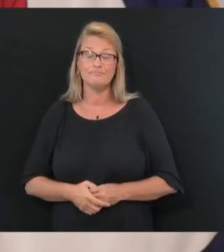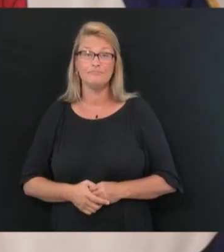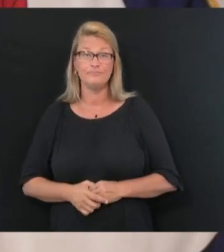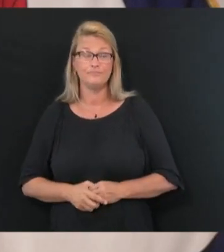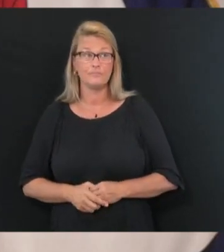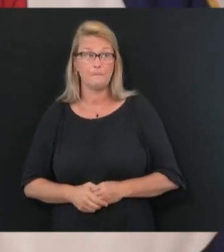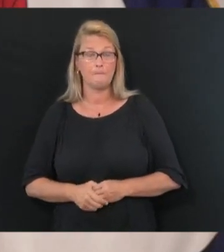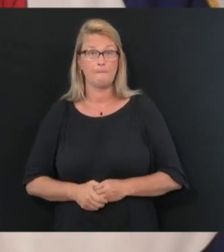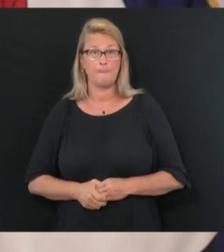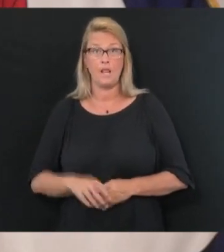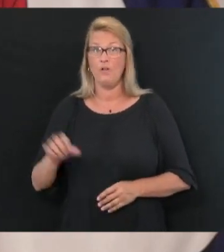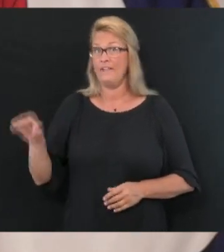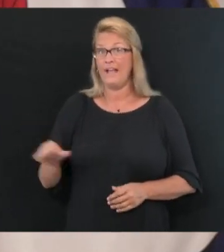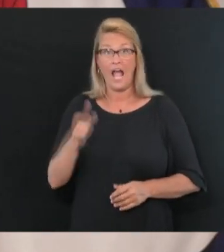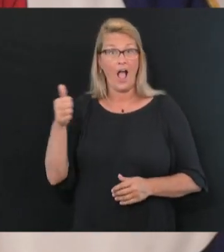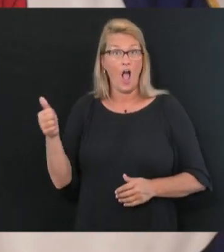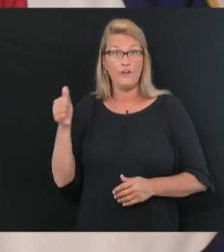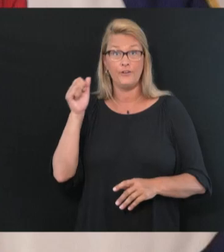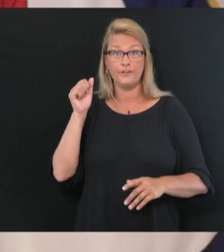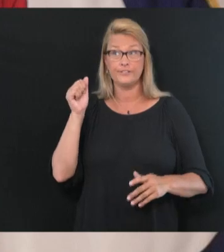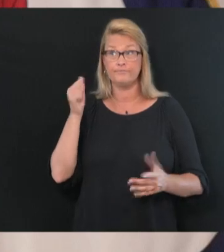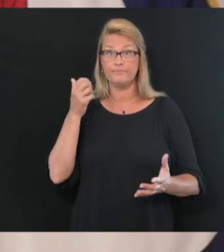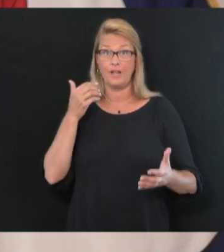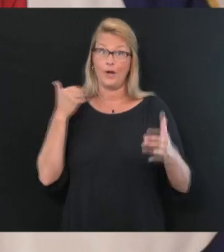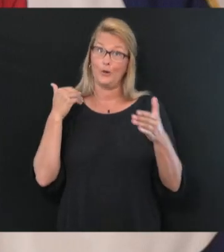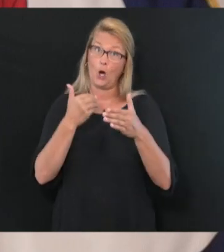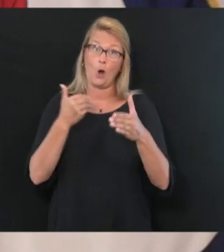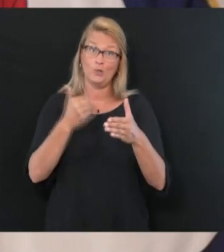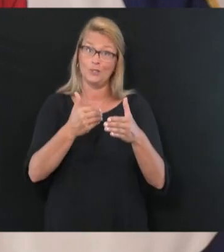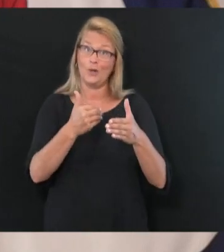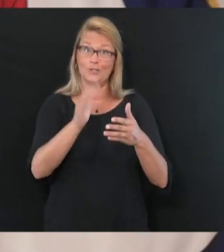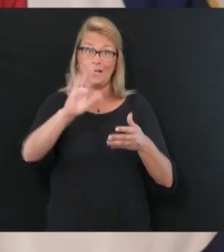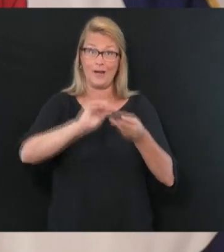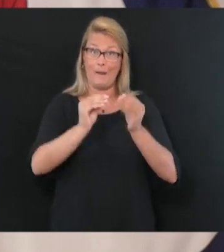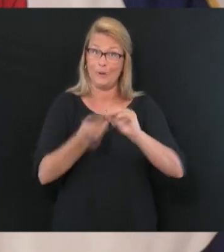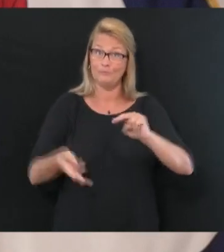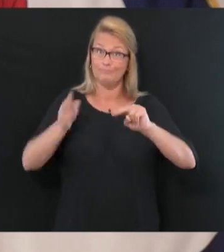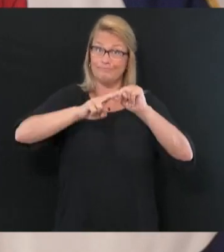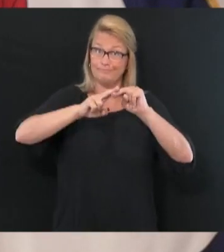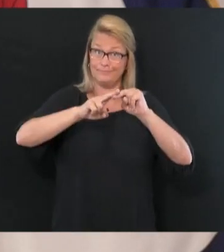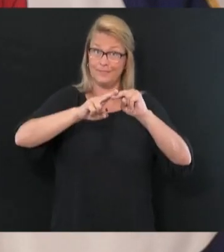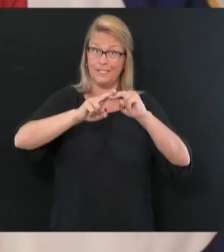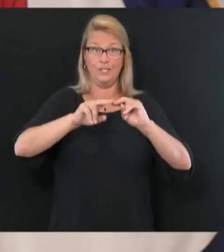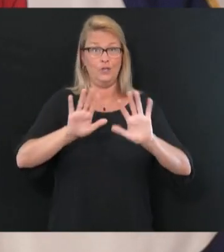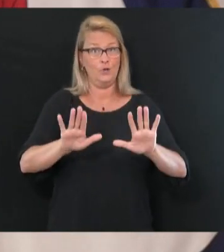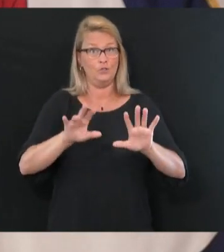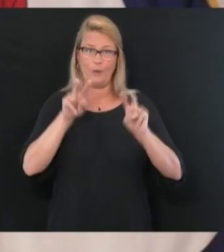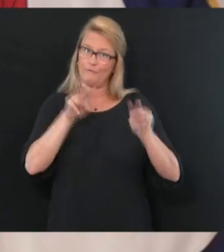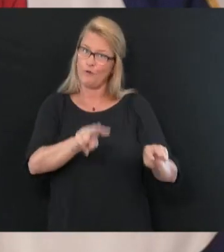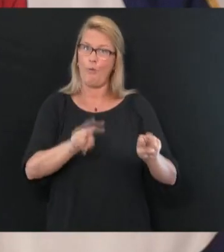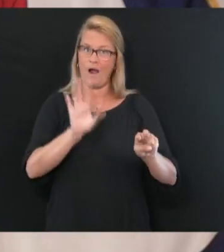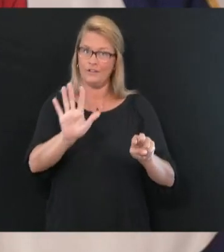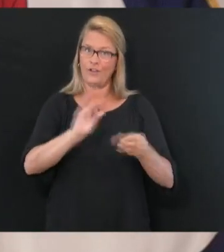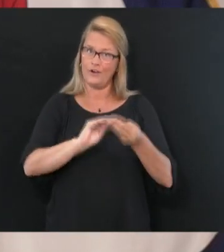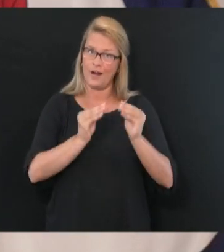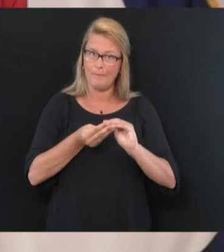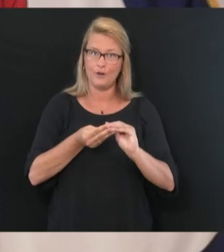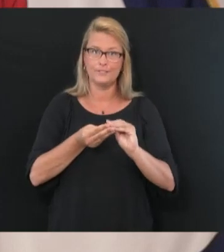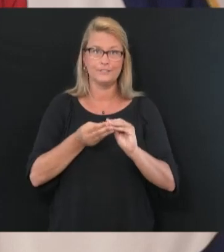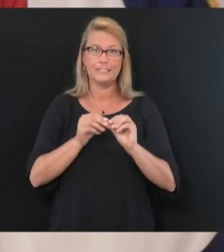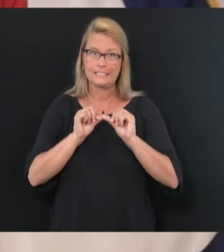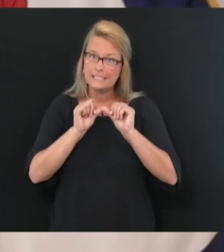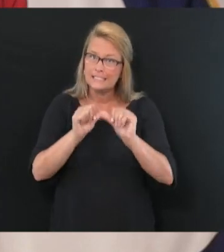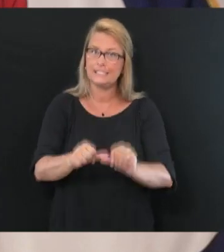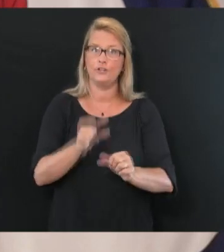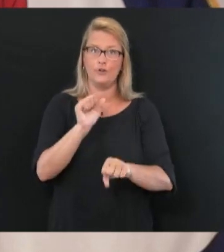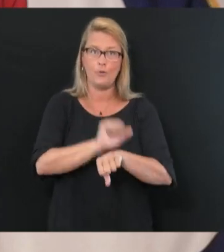we've got others that are probably pushing, getting close. We've got to really watch and keep working at as